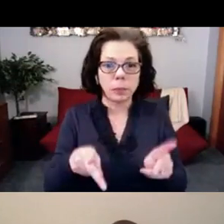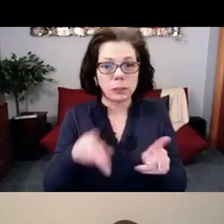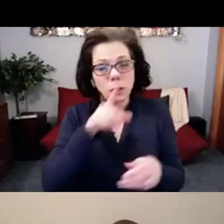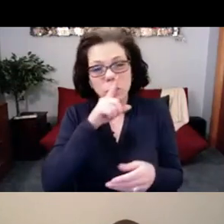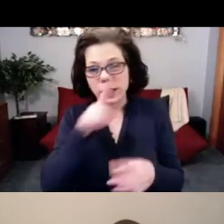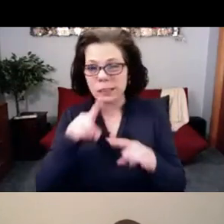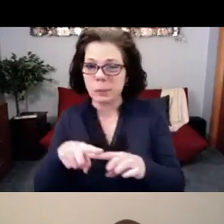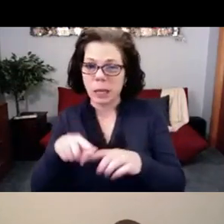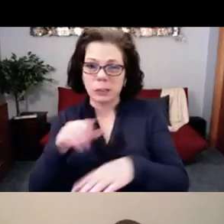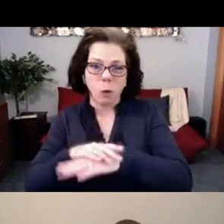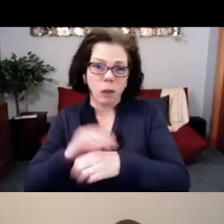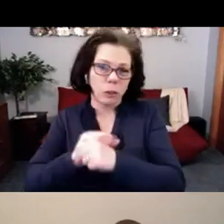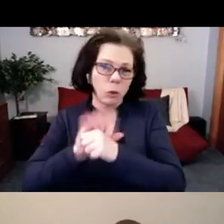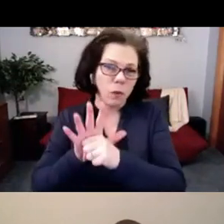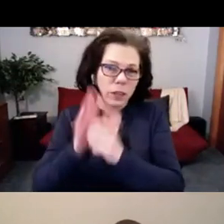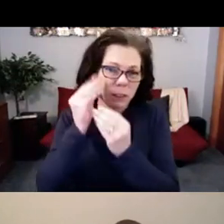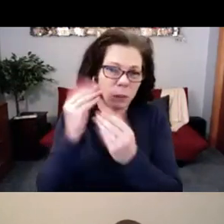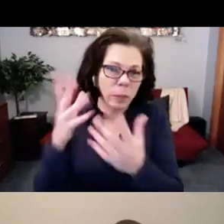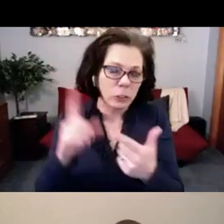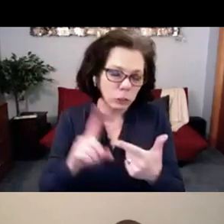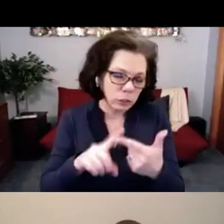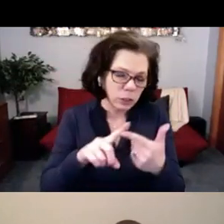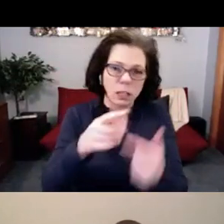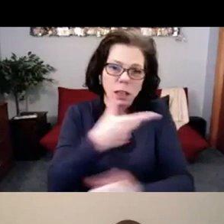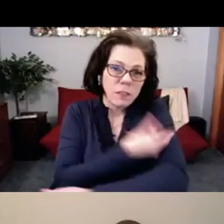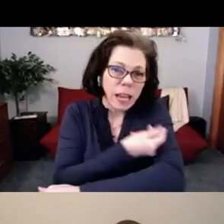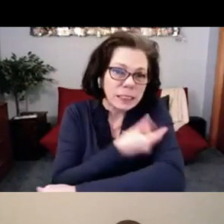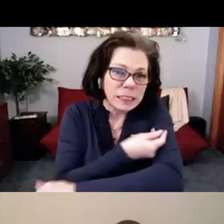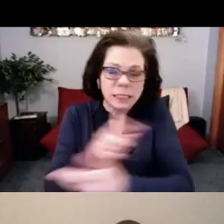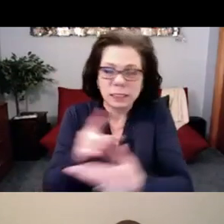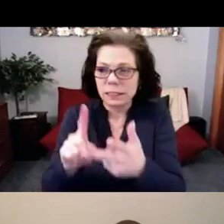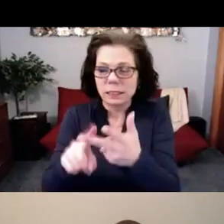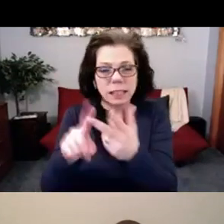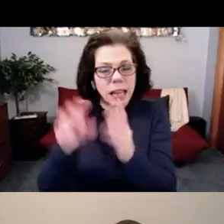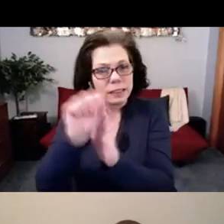rollout of the vaccine, and guidance from the state. But we don't anticipate any of that